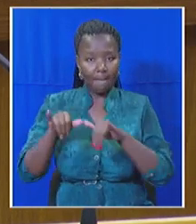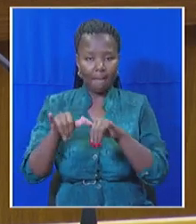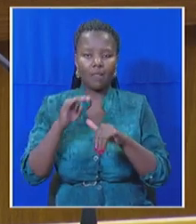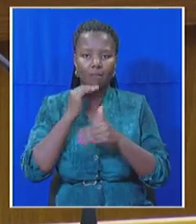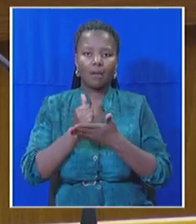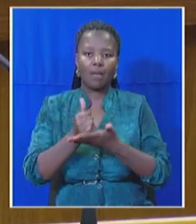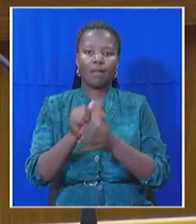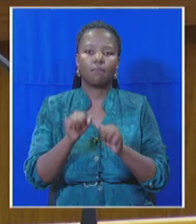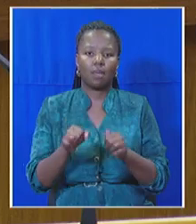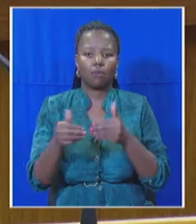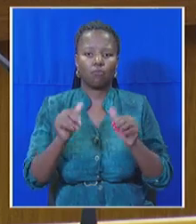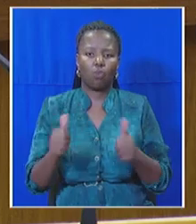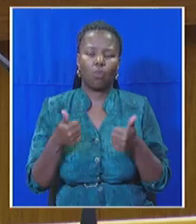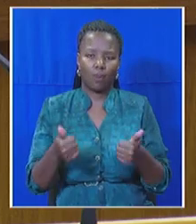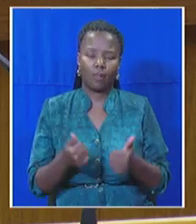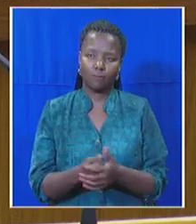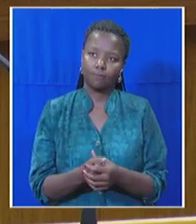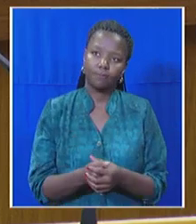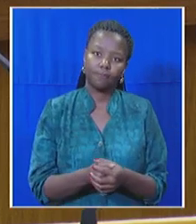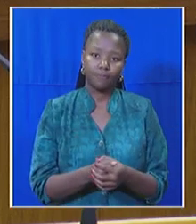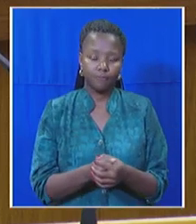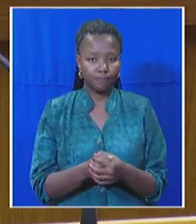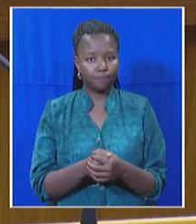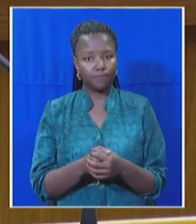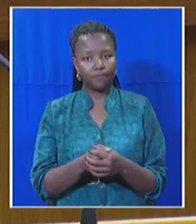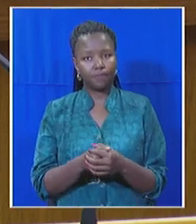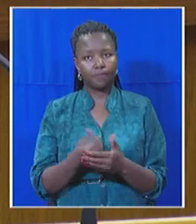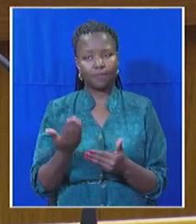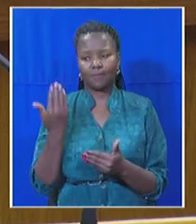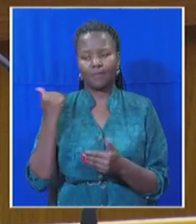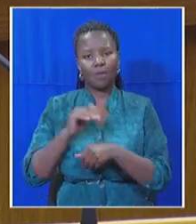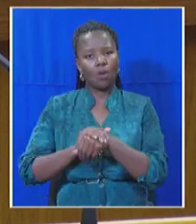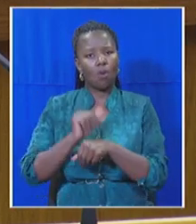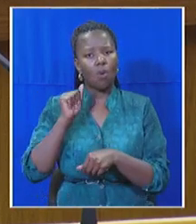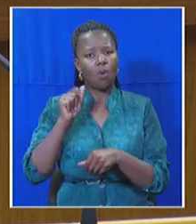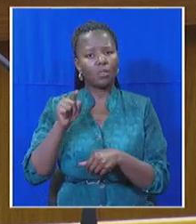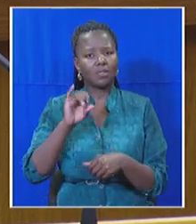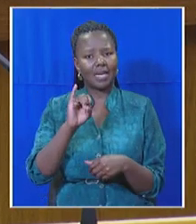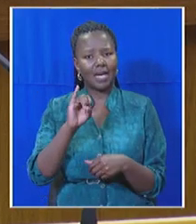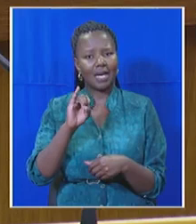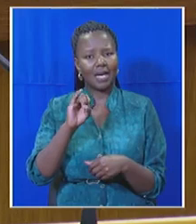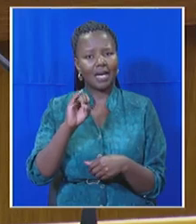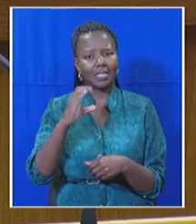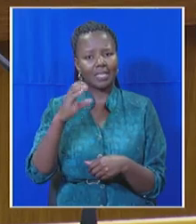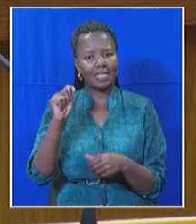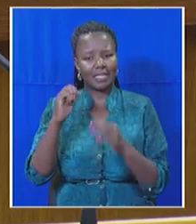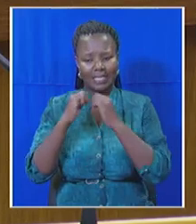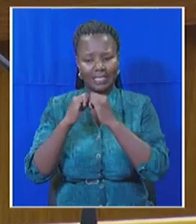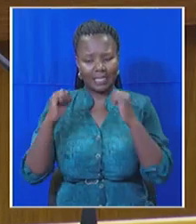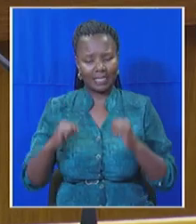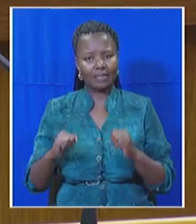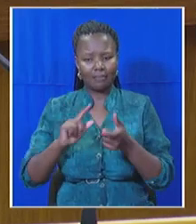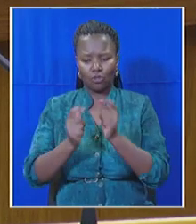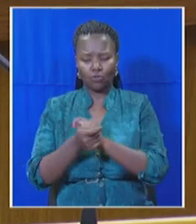with administrative compliance. Replacement of outdated ICT infrastructure is important, as delays caused